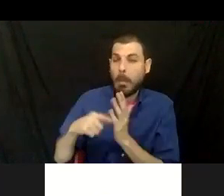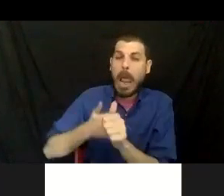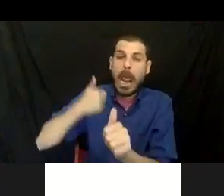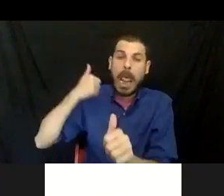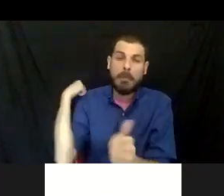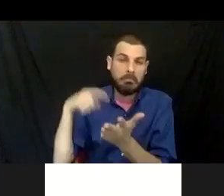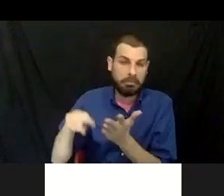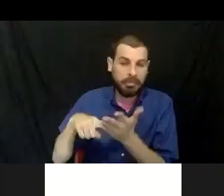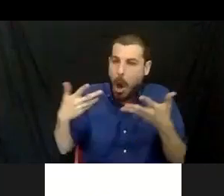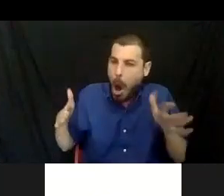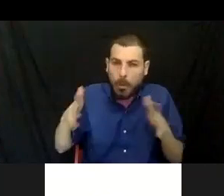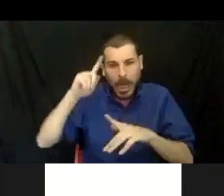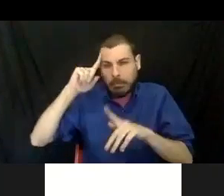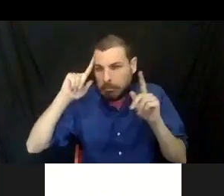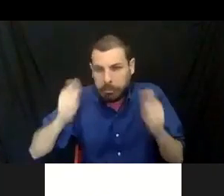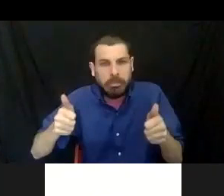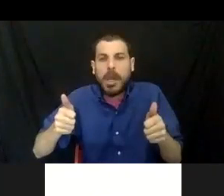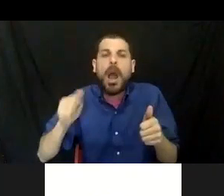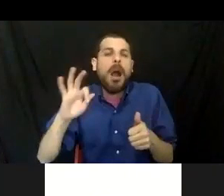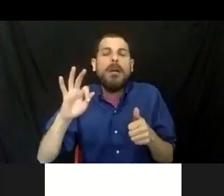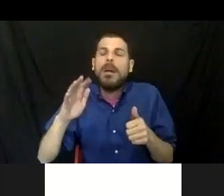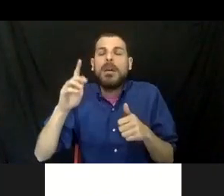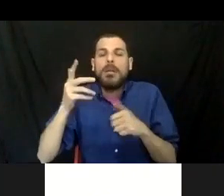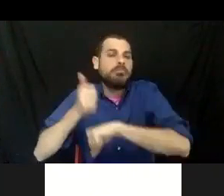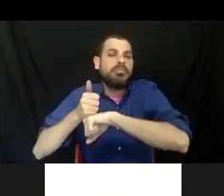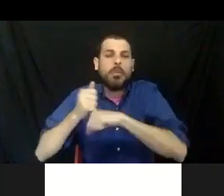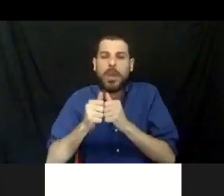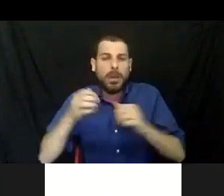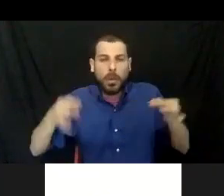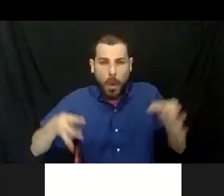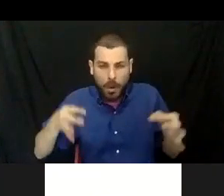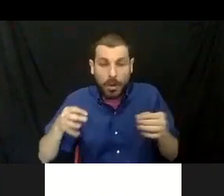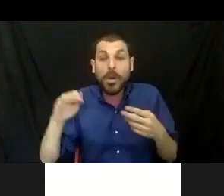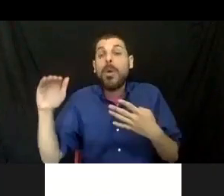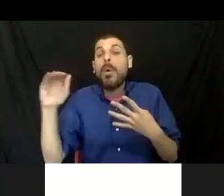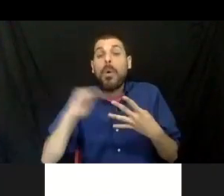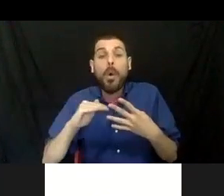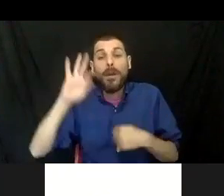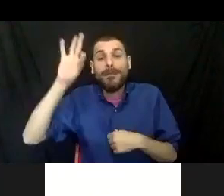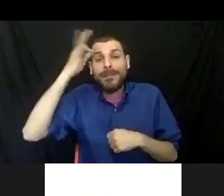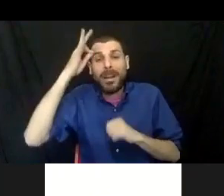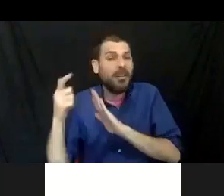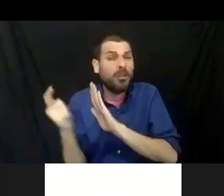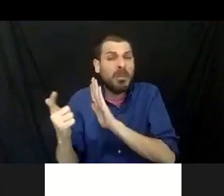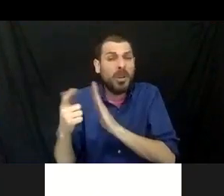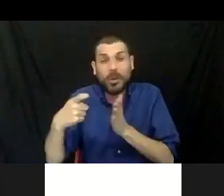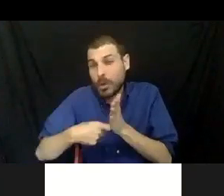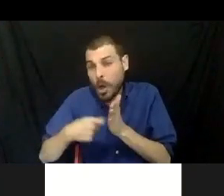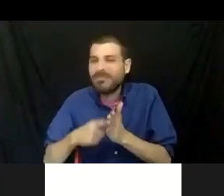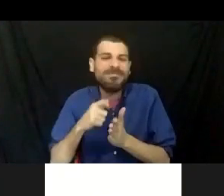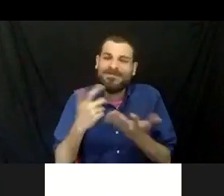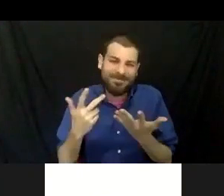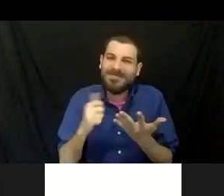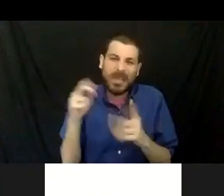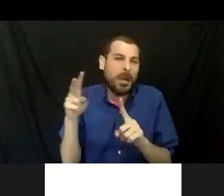judgment if you've been convicted of a criminal offense, but provided that the civil judgment is